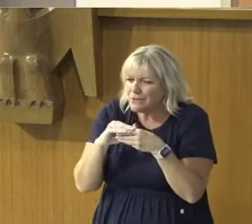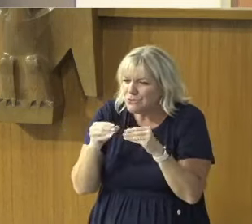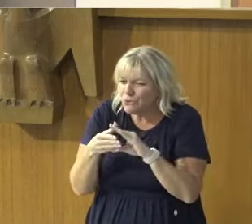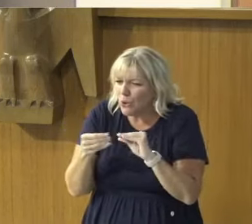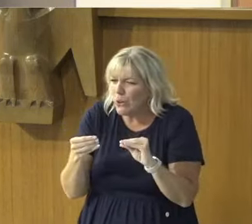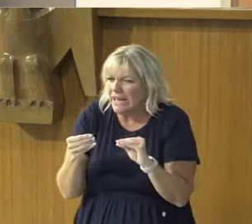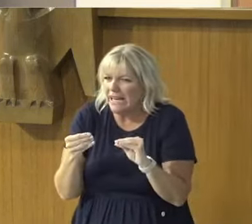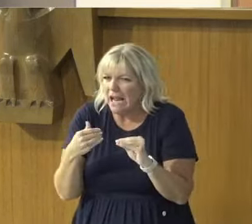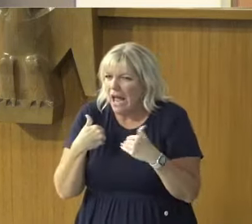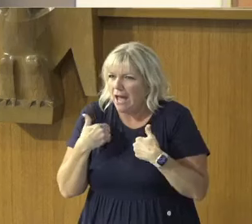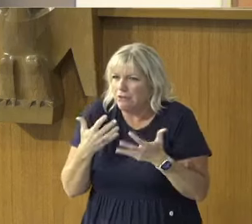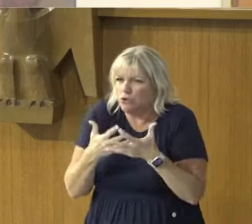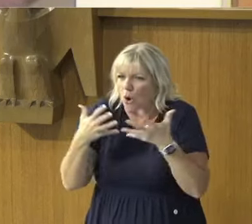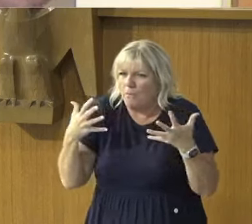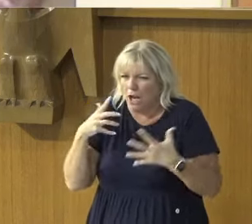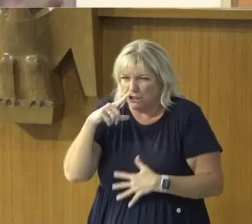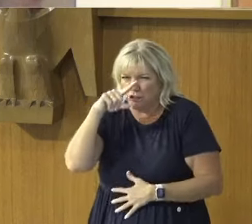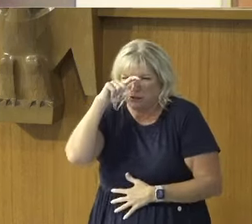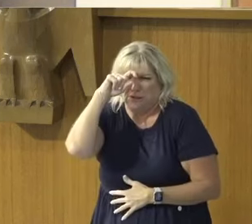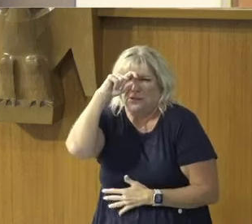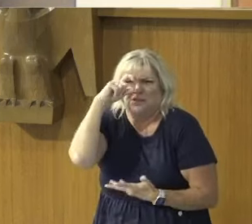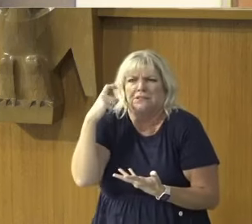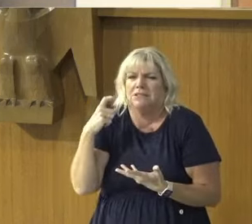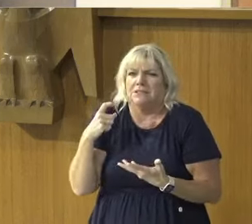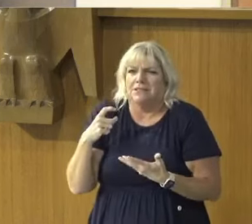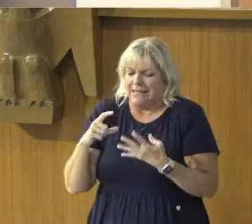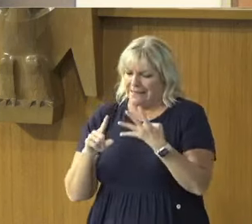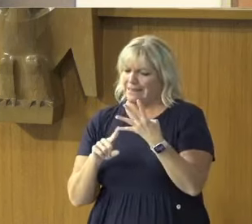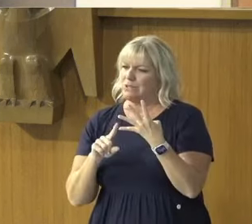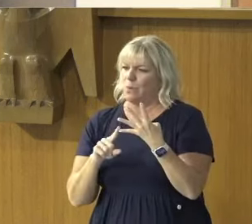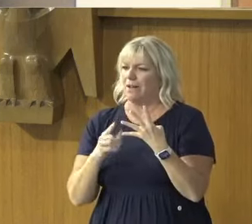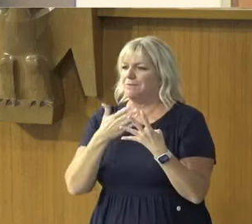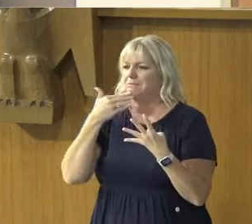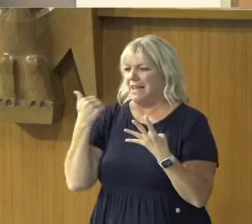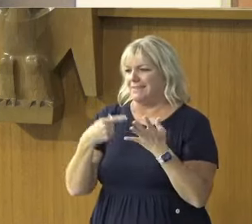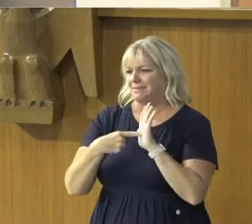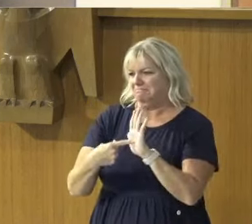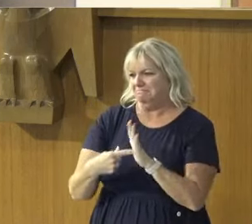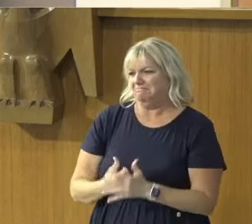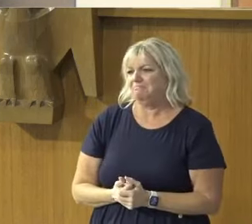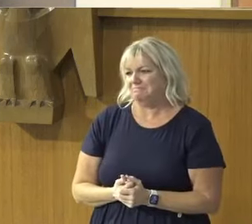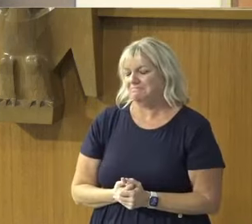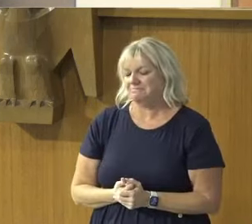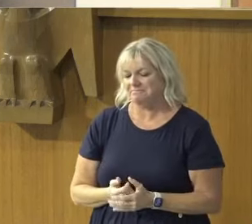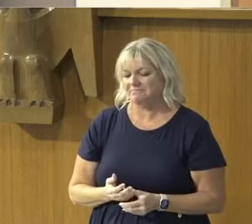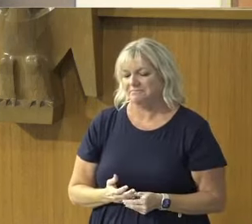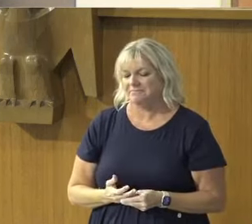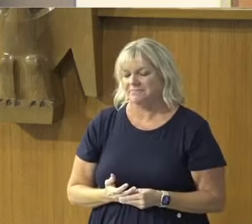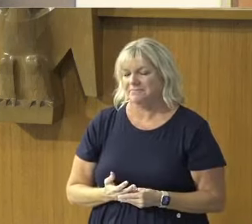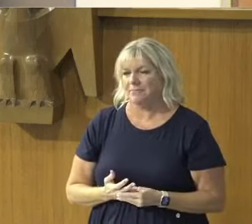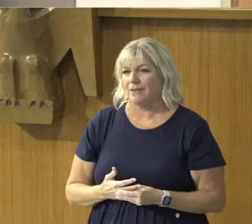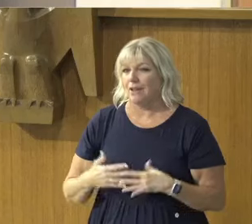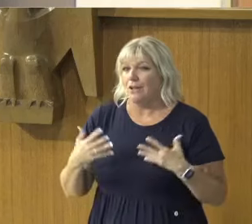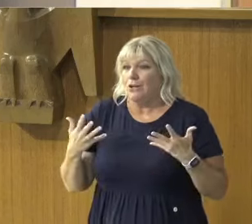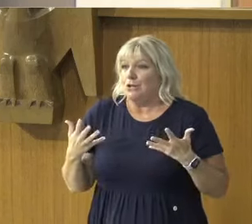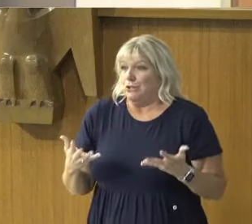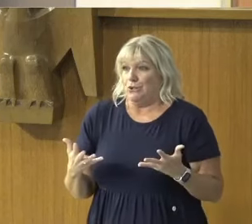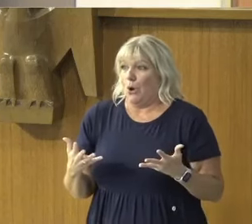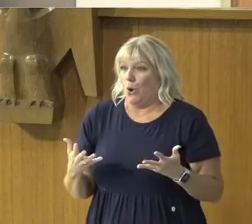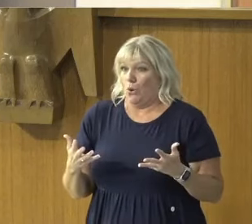supernatural effects that I felt like Dali's captured it the best. So, whether you